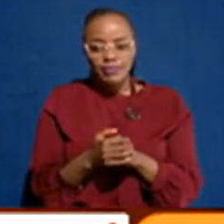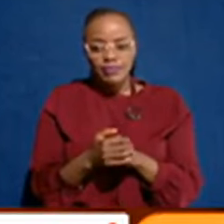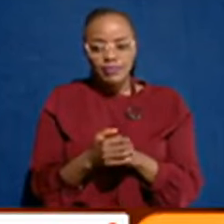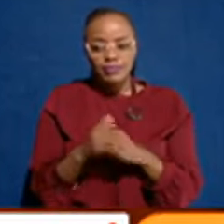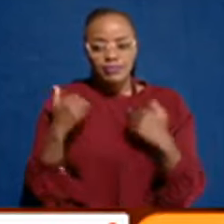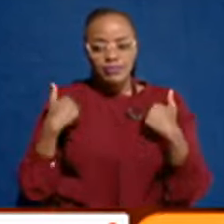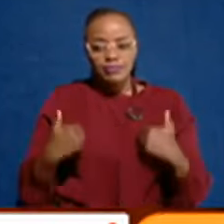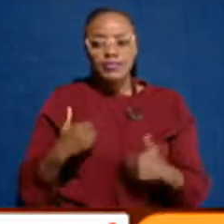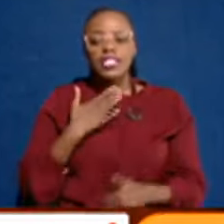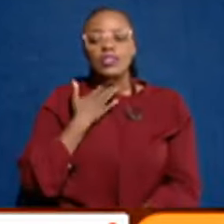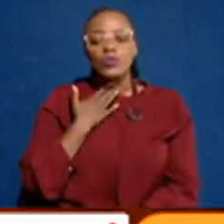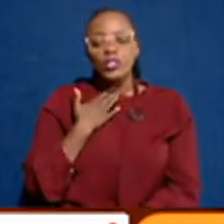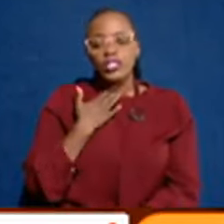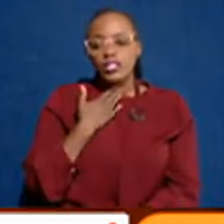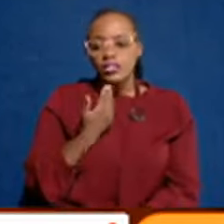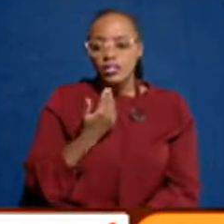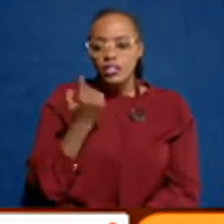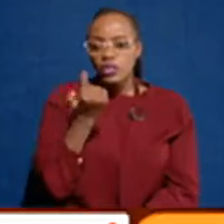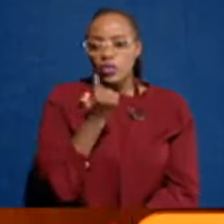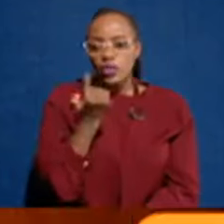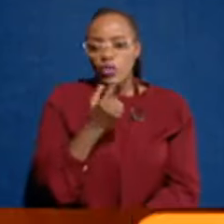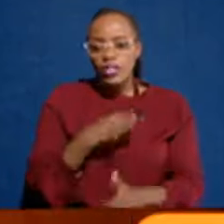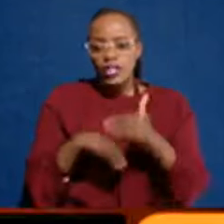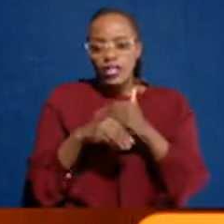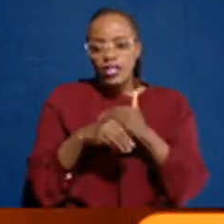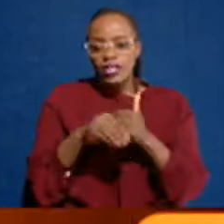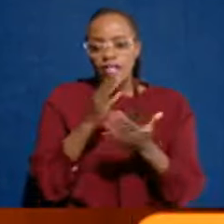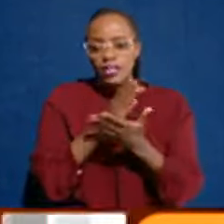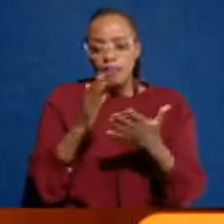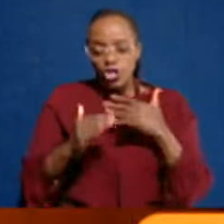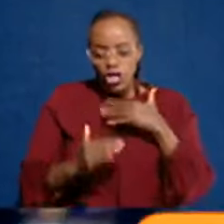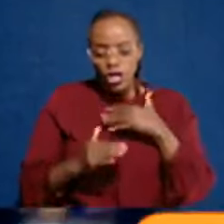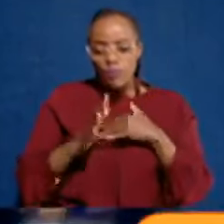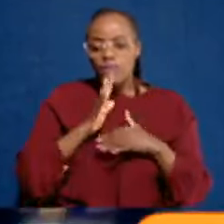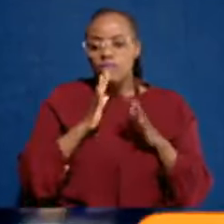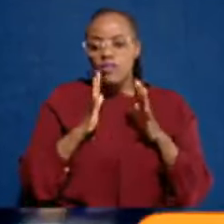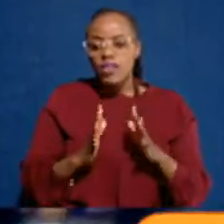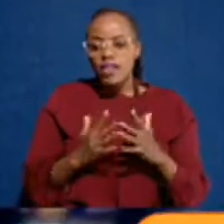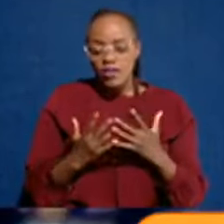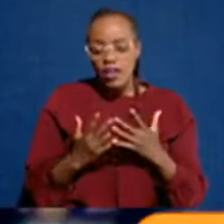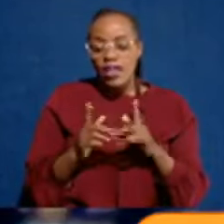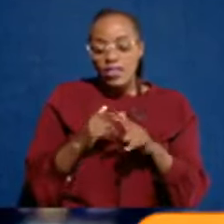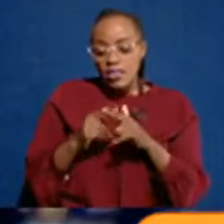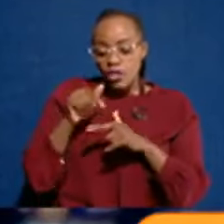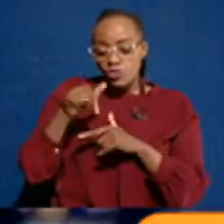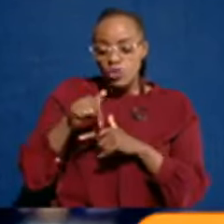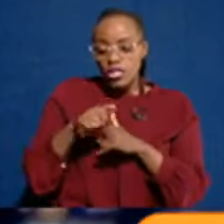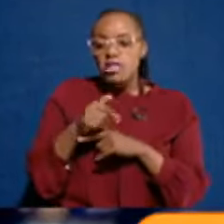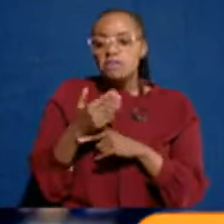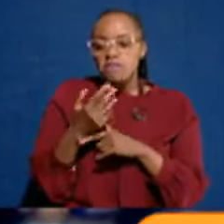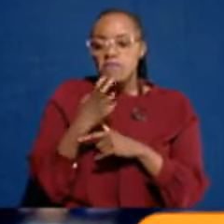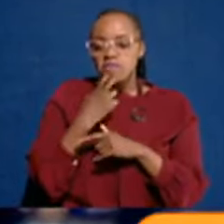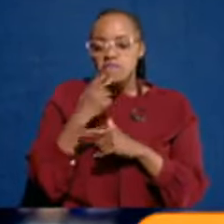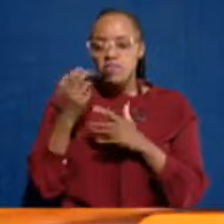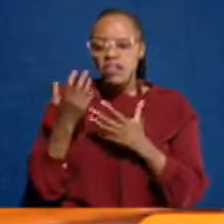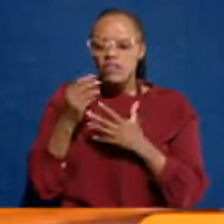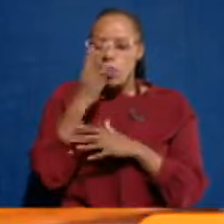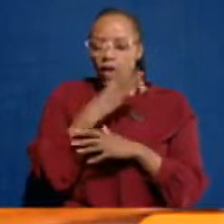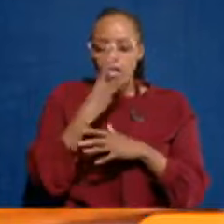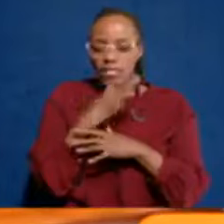I want to just add something, Honorable Speaker. Na Jumanne, ripoti ya kamati ya uteuzi ilirejea na mbivu na